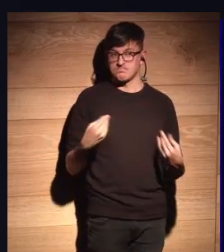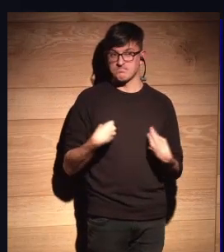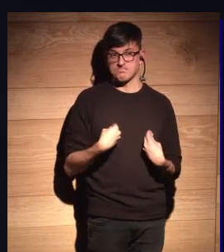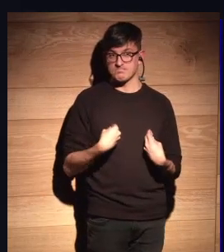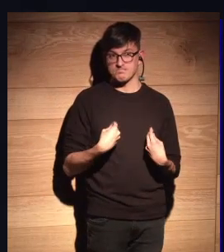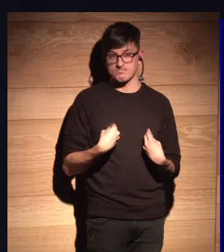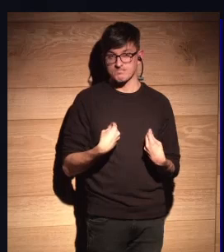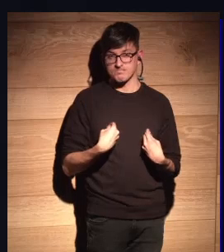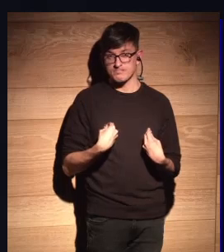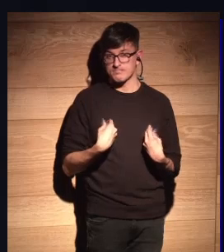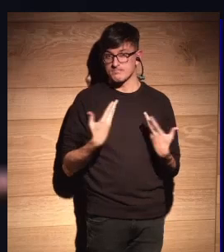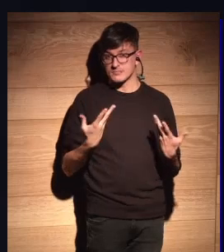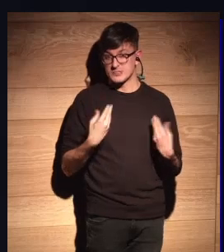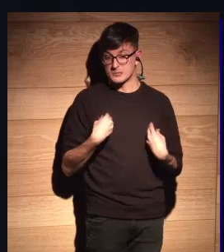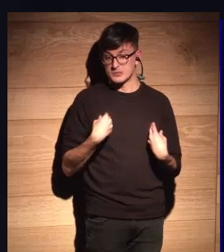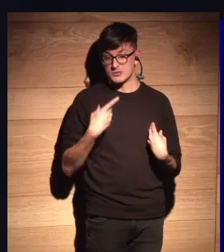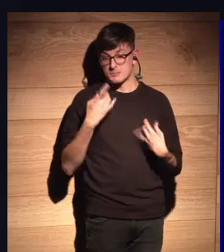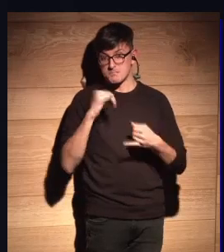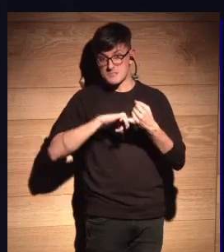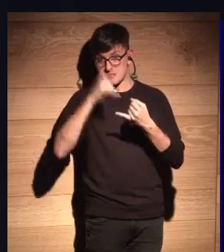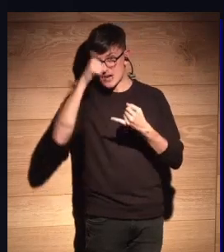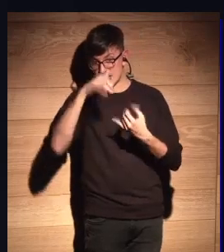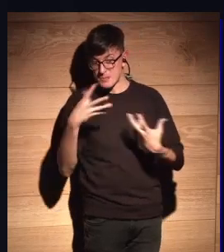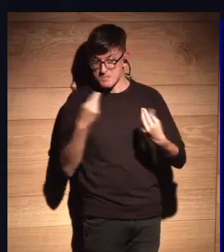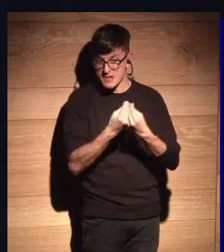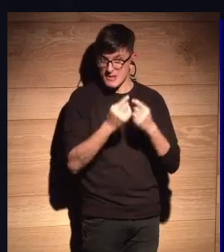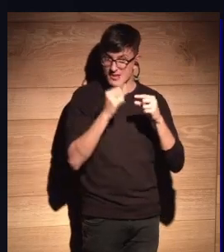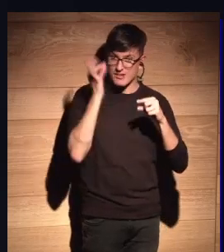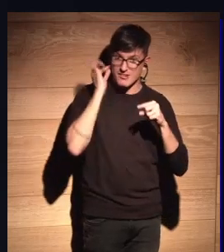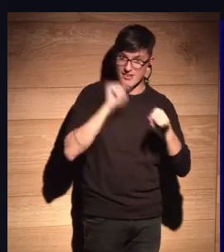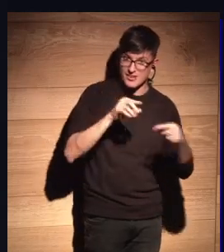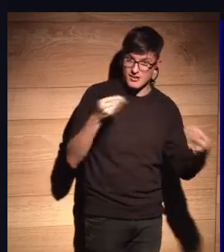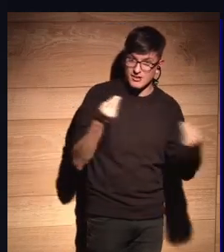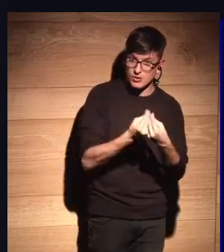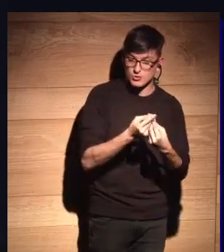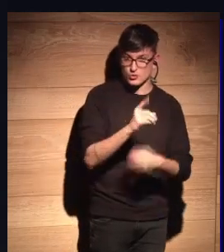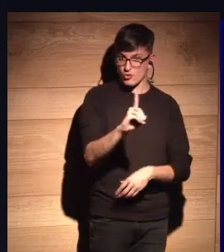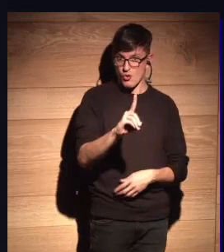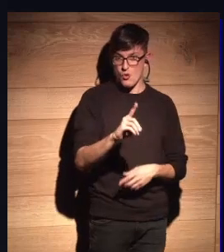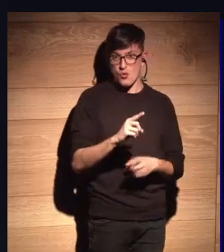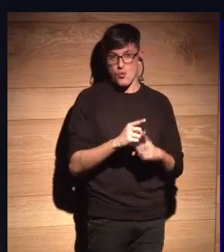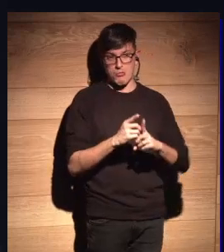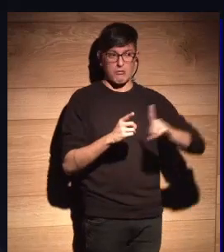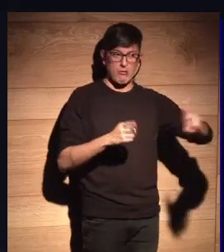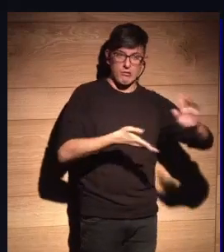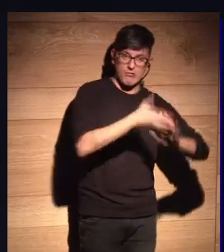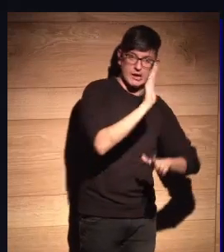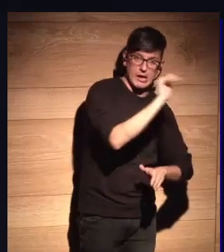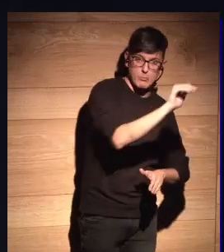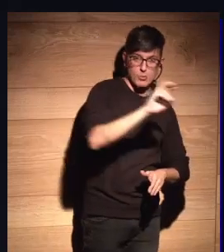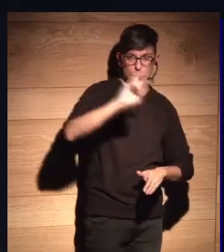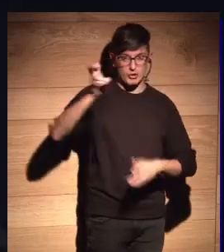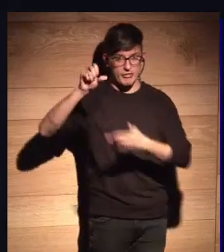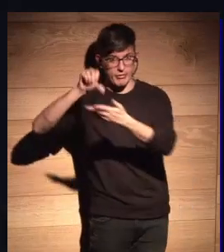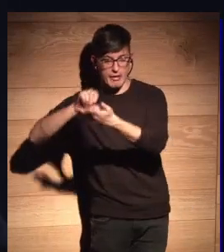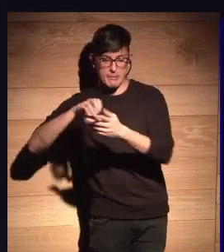the town, she's living in the countryside. I think there was a lot of pressure, so I think that the accumulation of all that